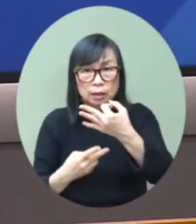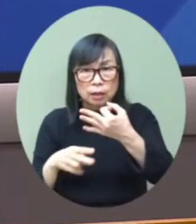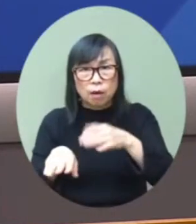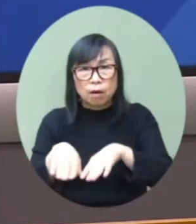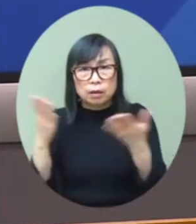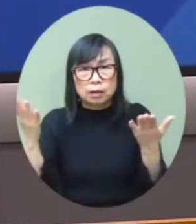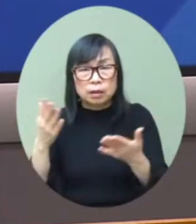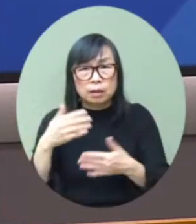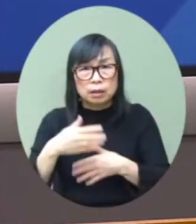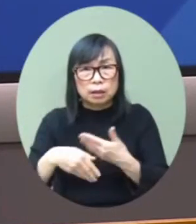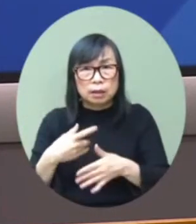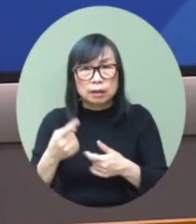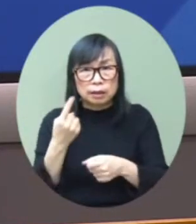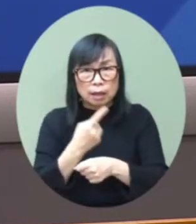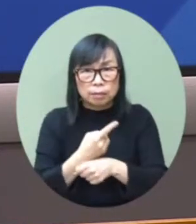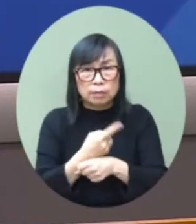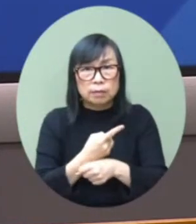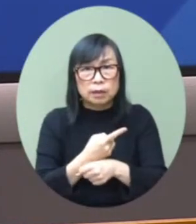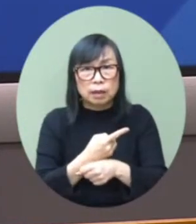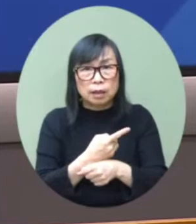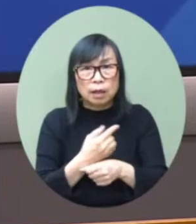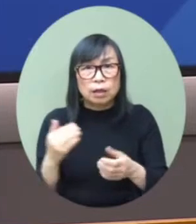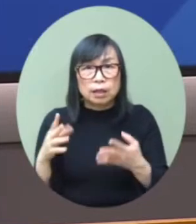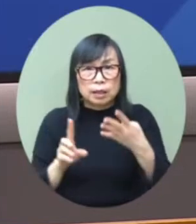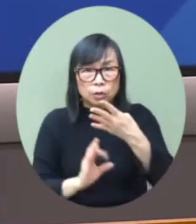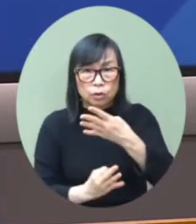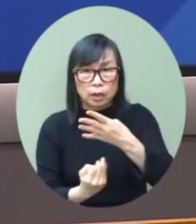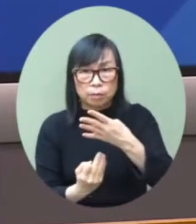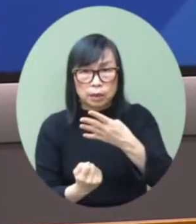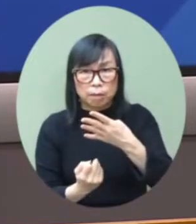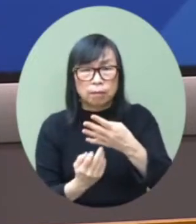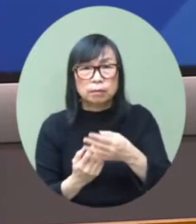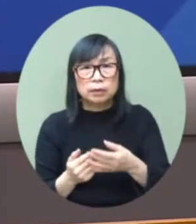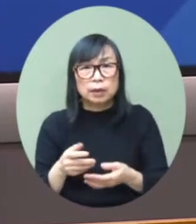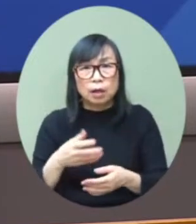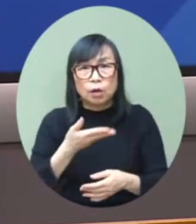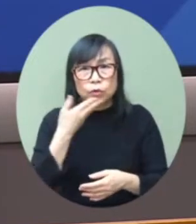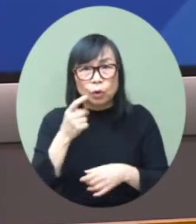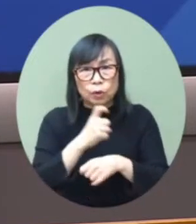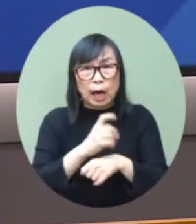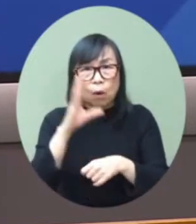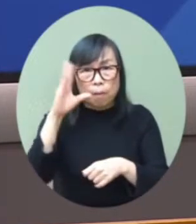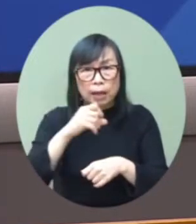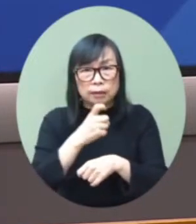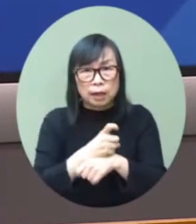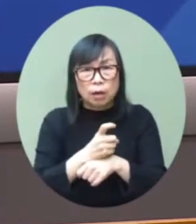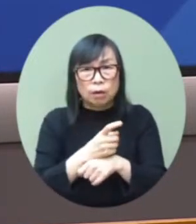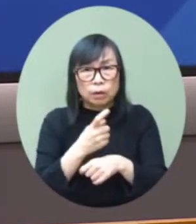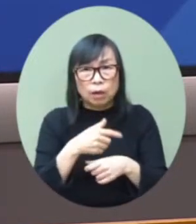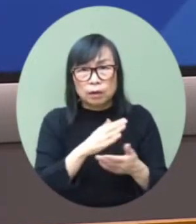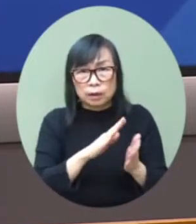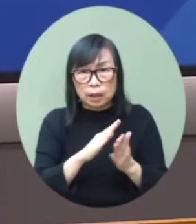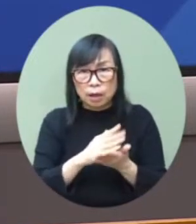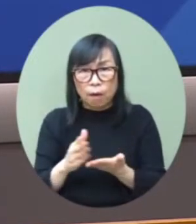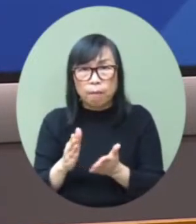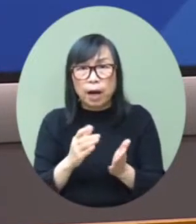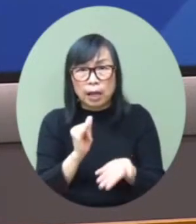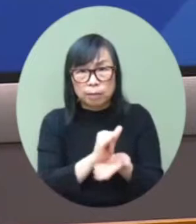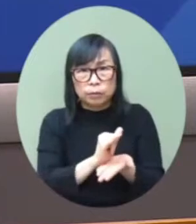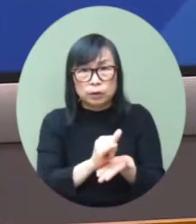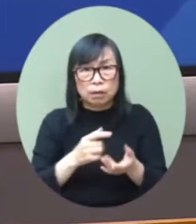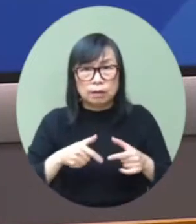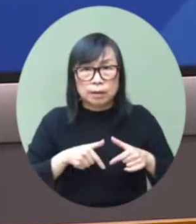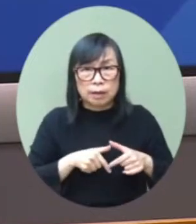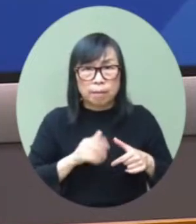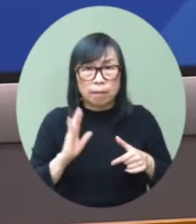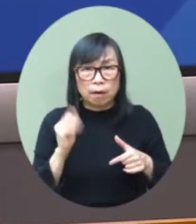9814-1325, and it started operating on March 22nd, and it will last till 30th of April, and start